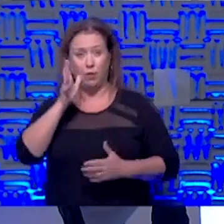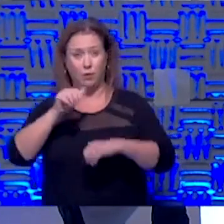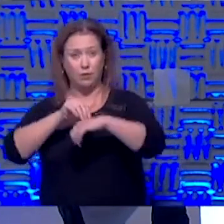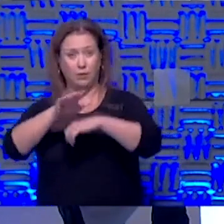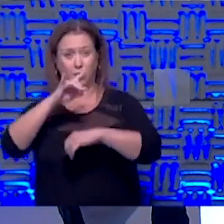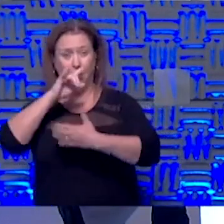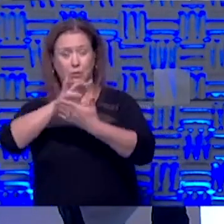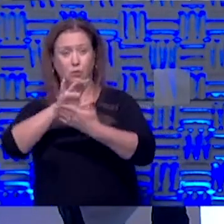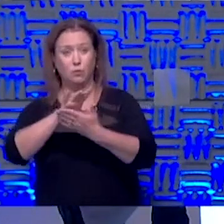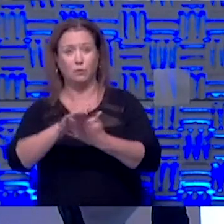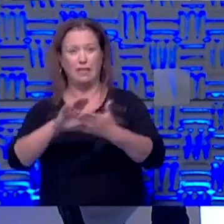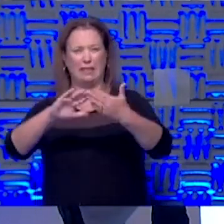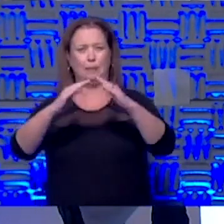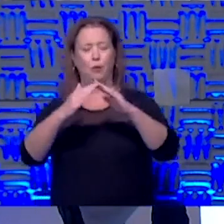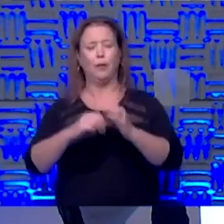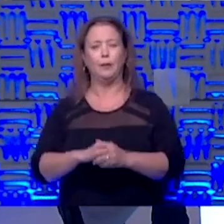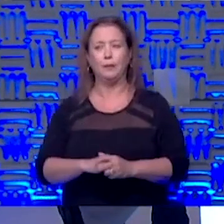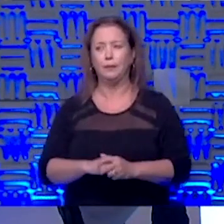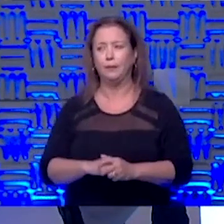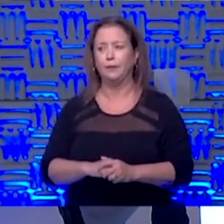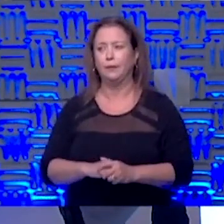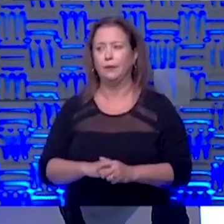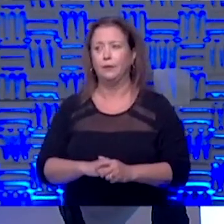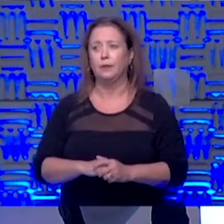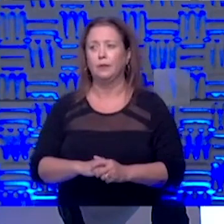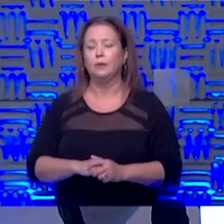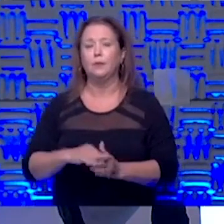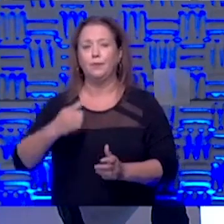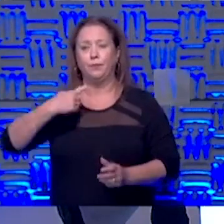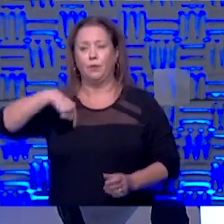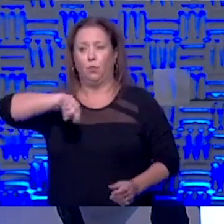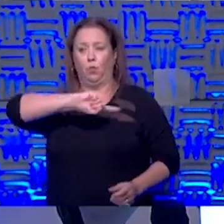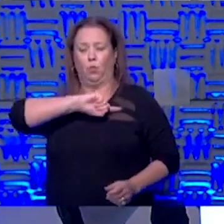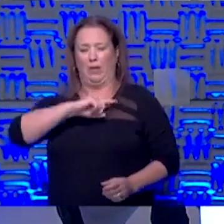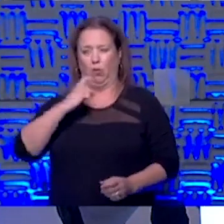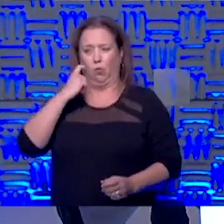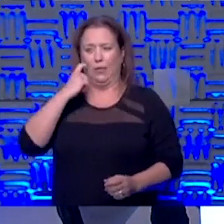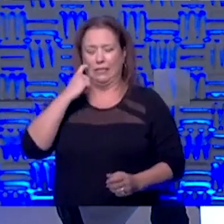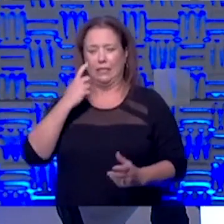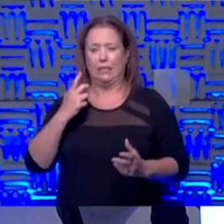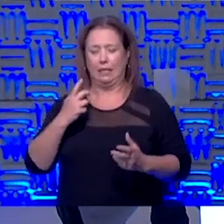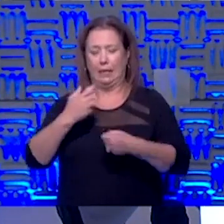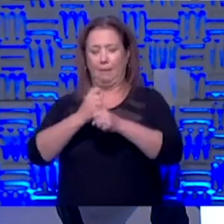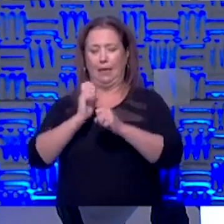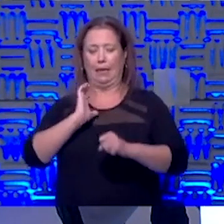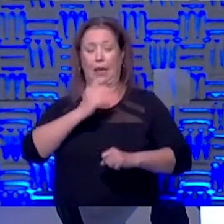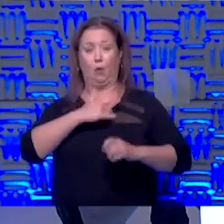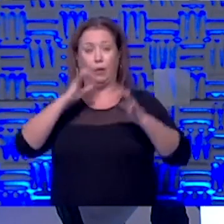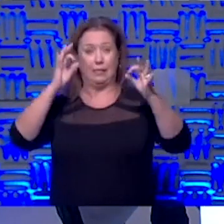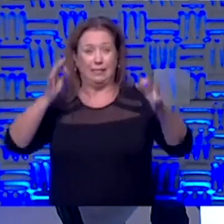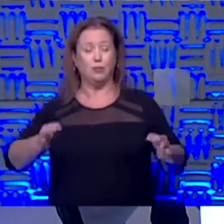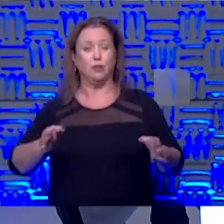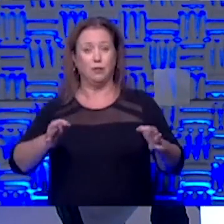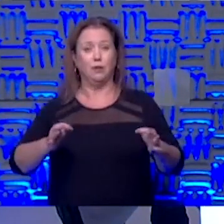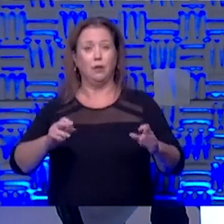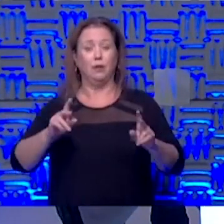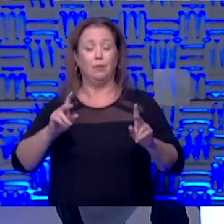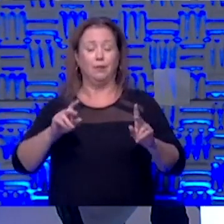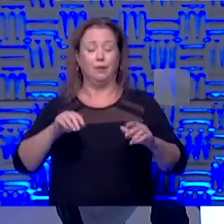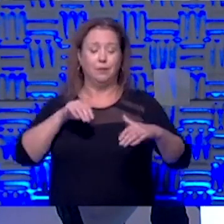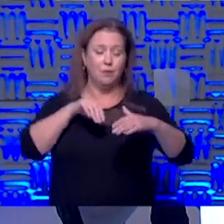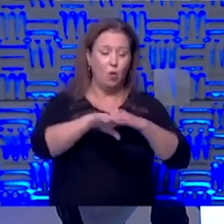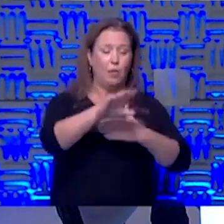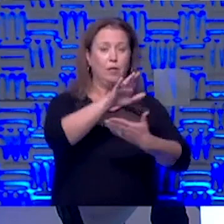In the community. We just had to make our decision on in-person learning